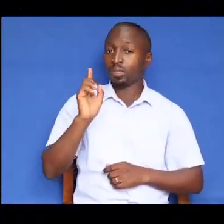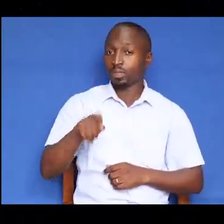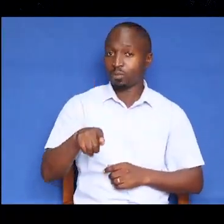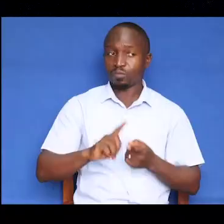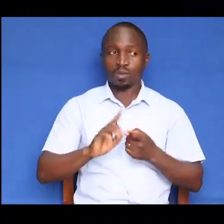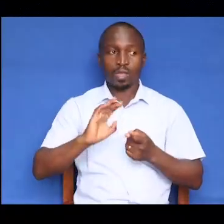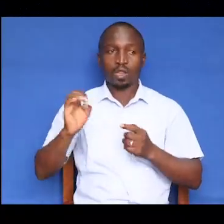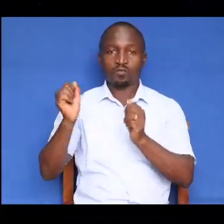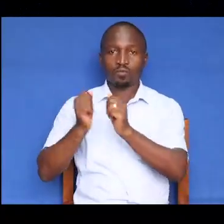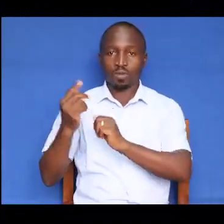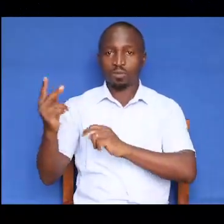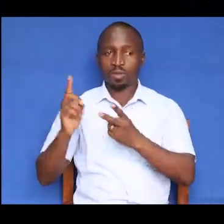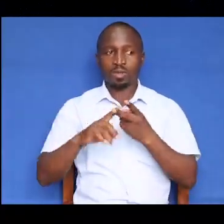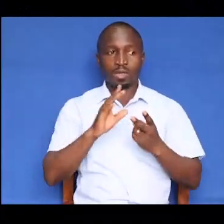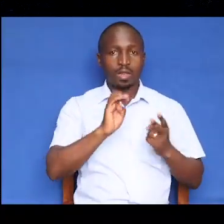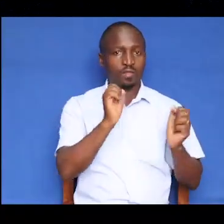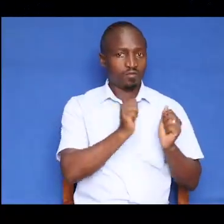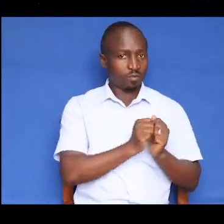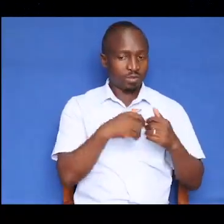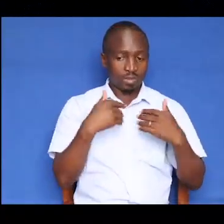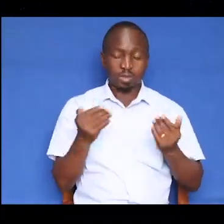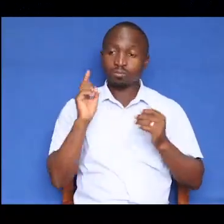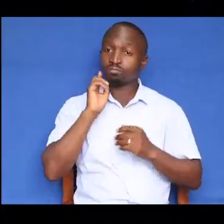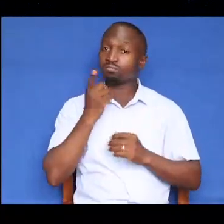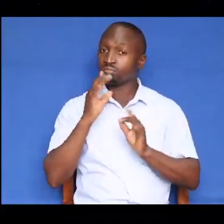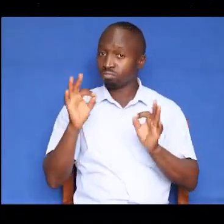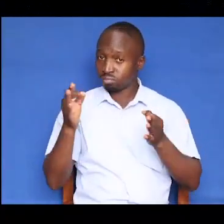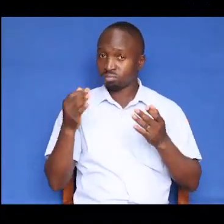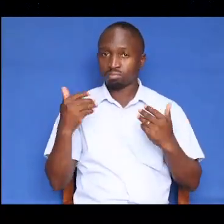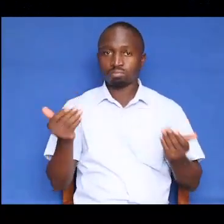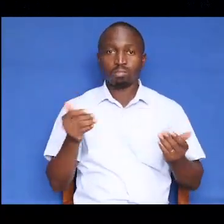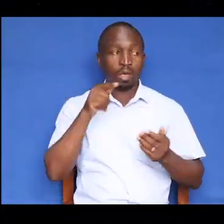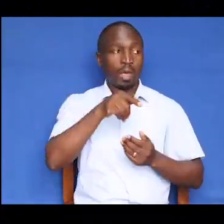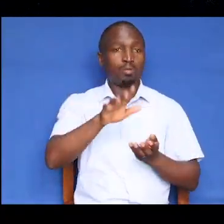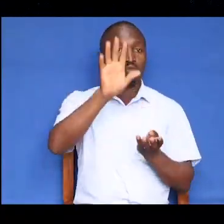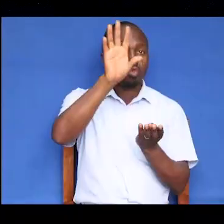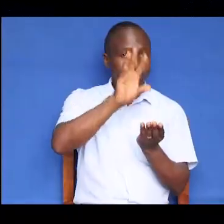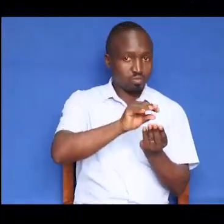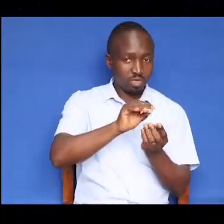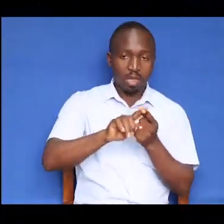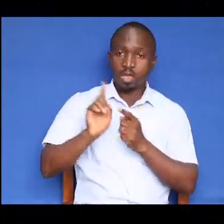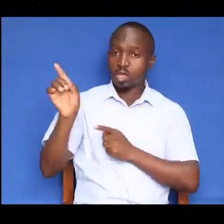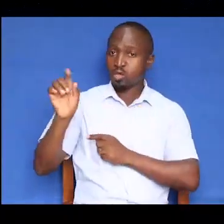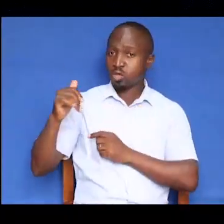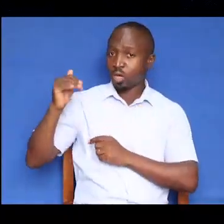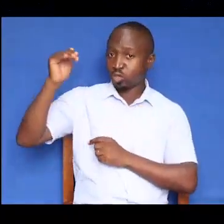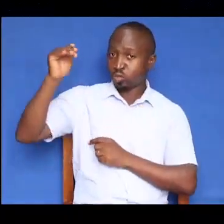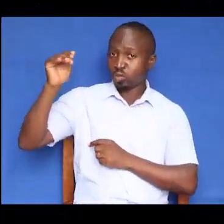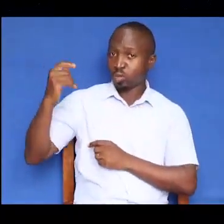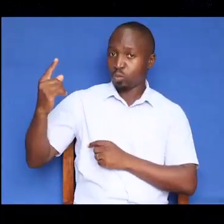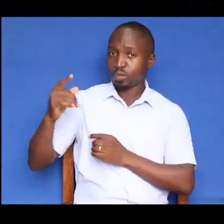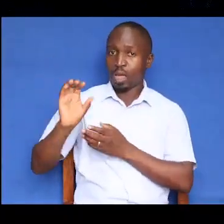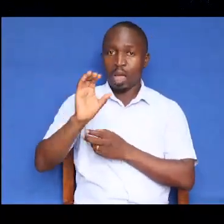is 10,000. So our treatment will be like this. Here we have to add capital